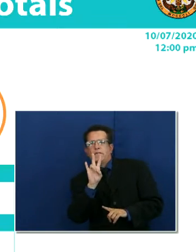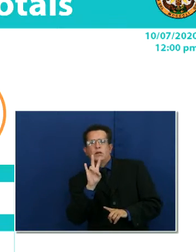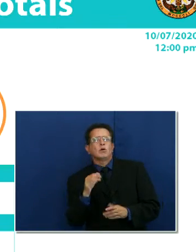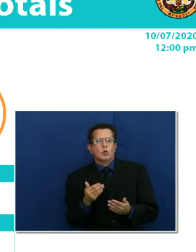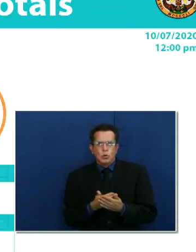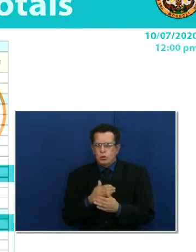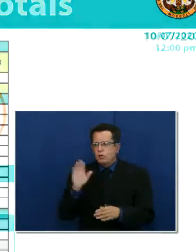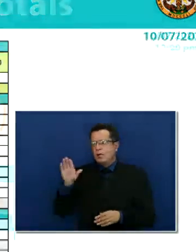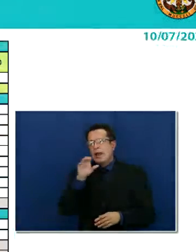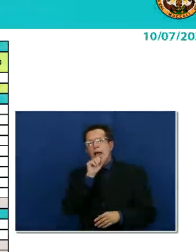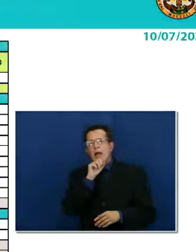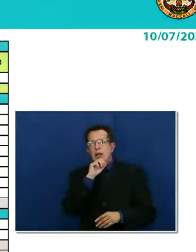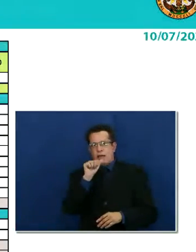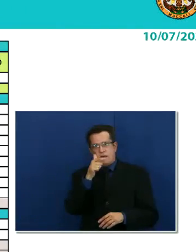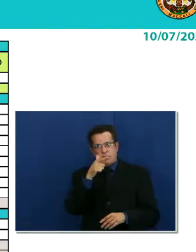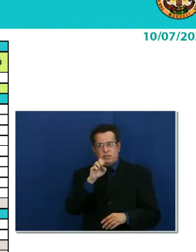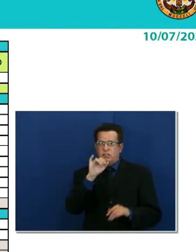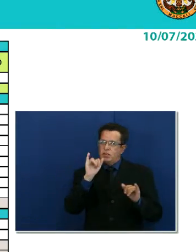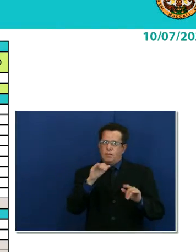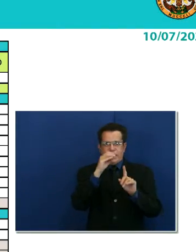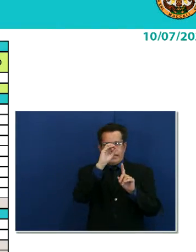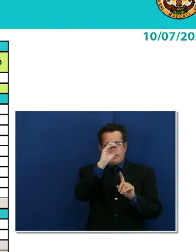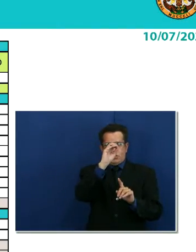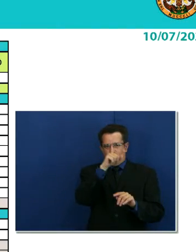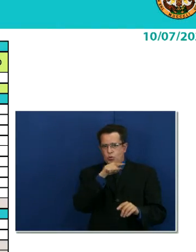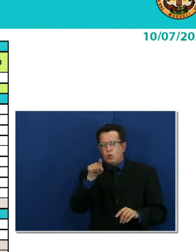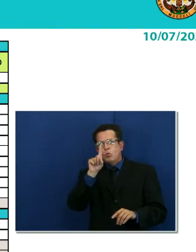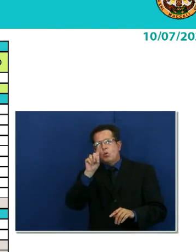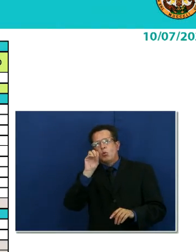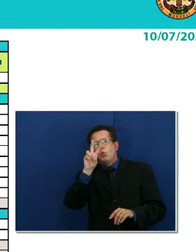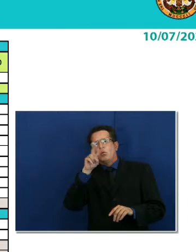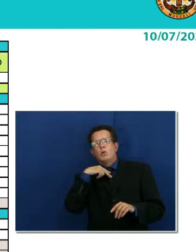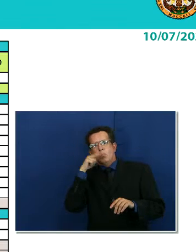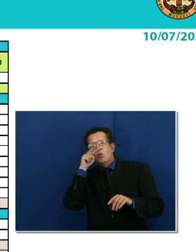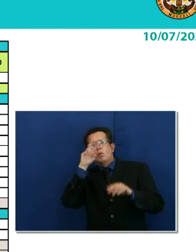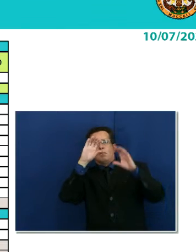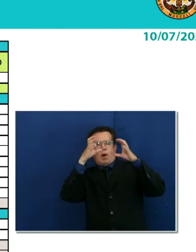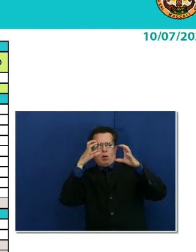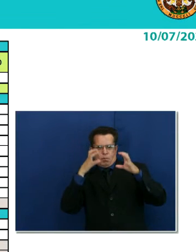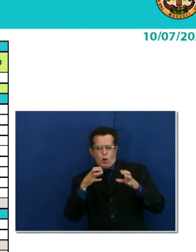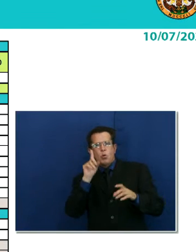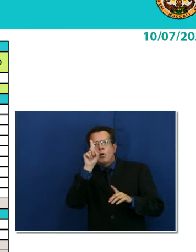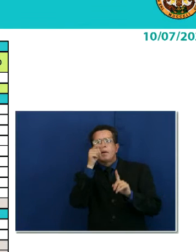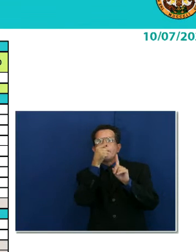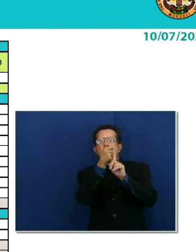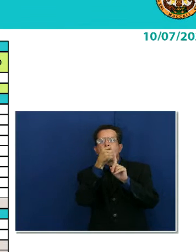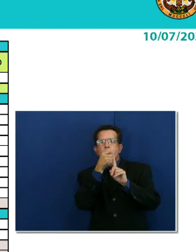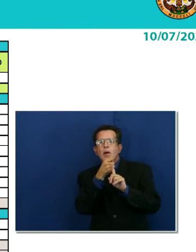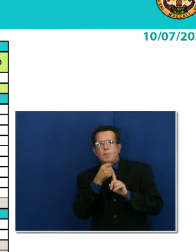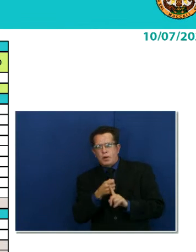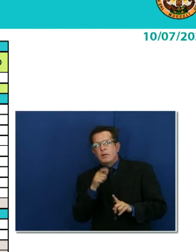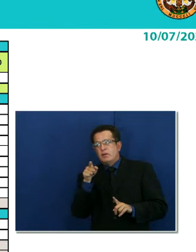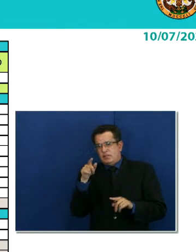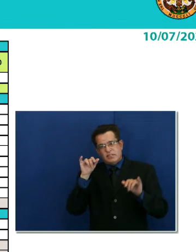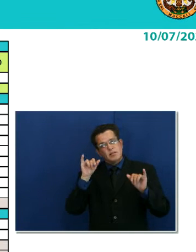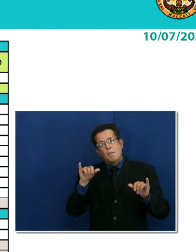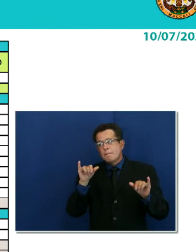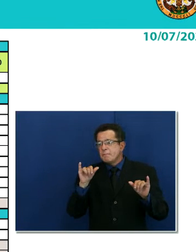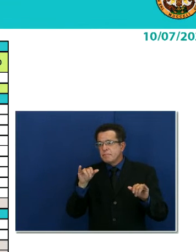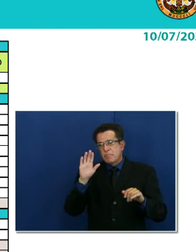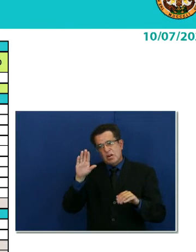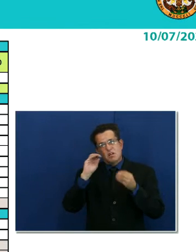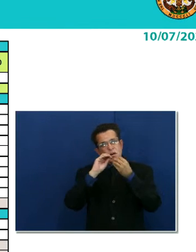range of cases is from 0 months to 102 years of age. That has not changed in the recent